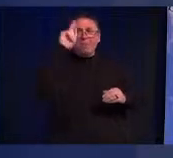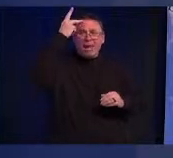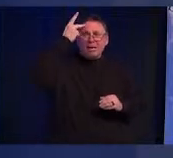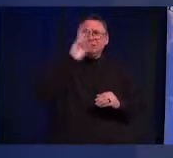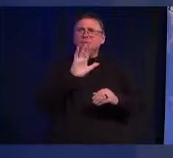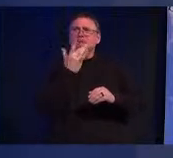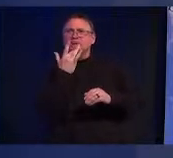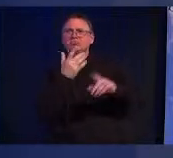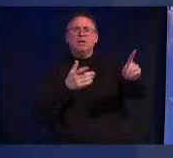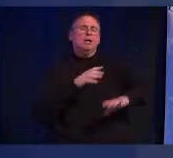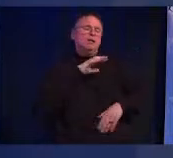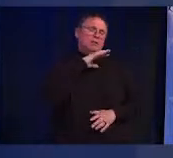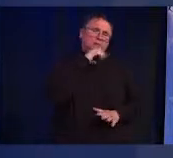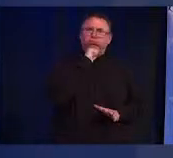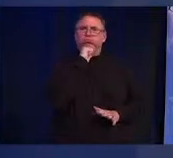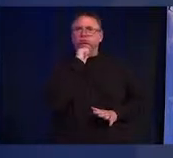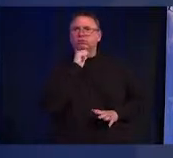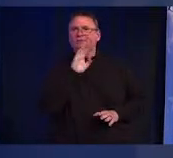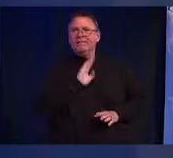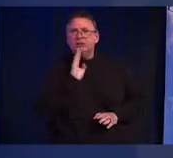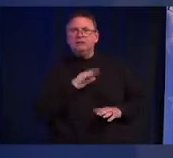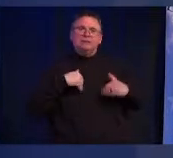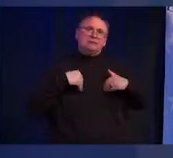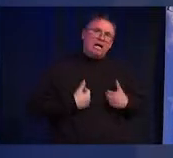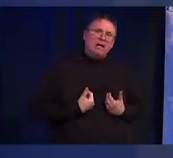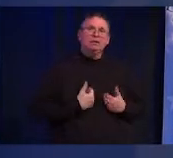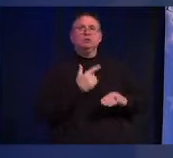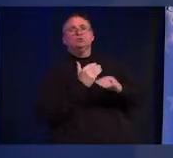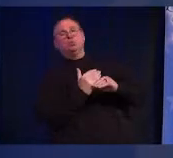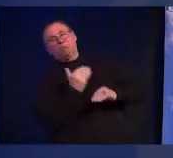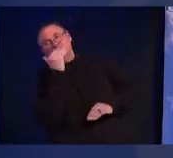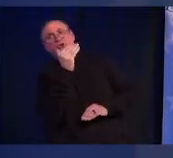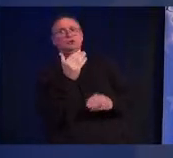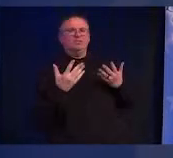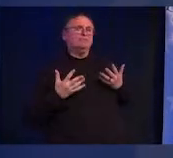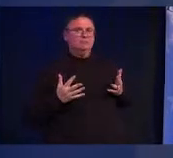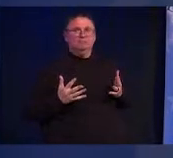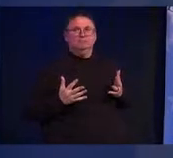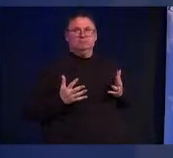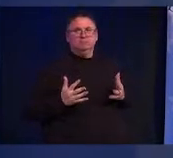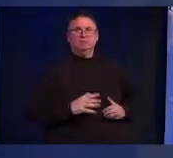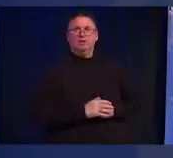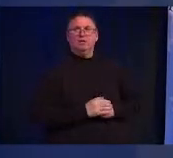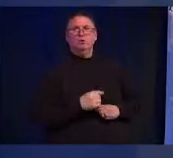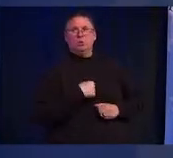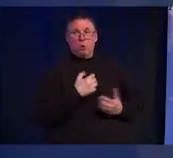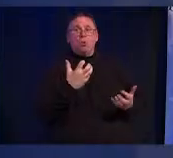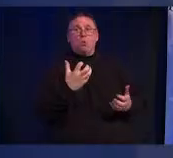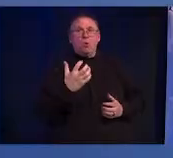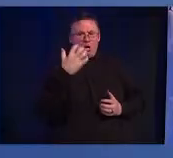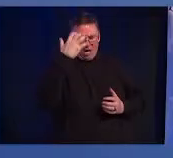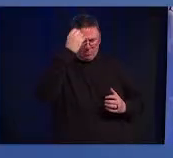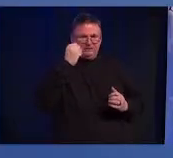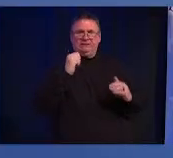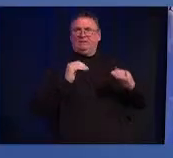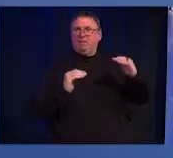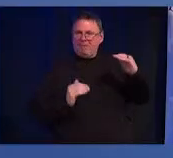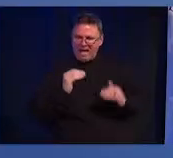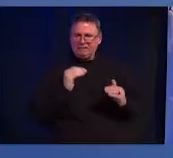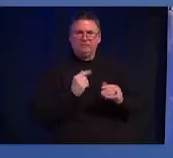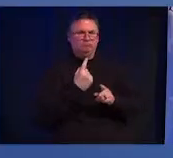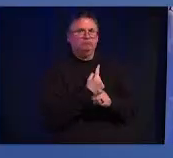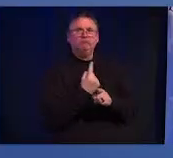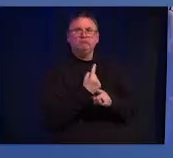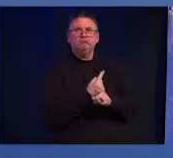They do not want extremism. That's why they're like the Beckwith-Braun tickets, not for me. We're going for common sense and balance. Mr.